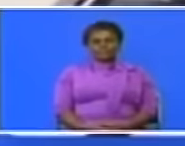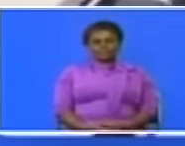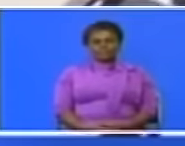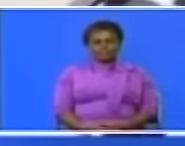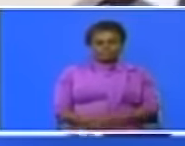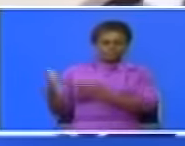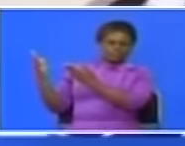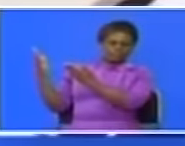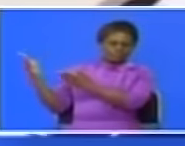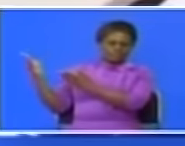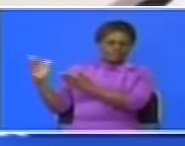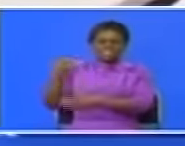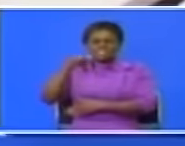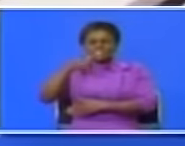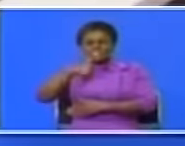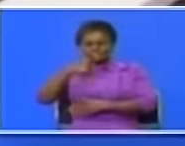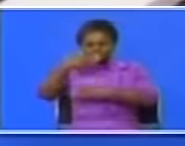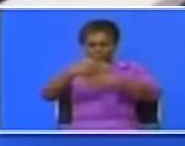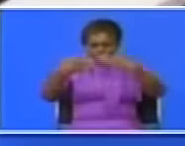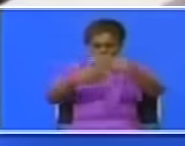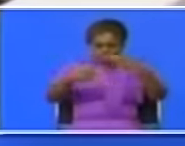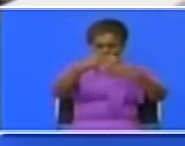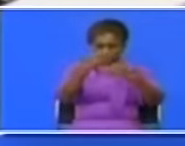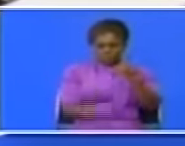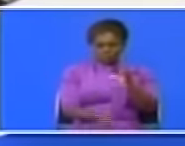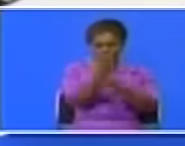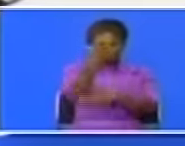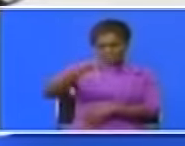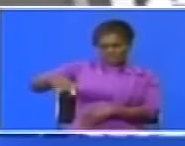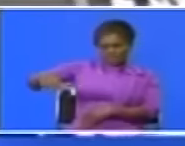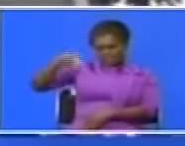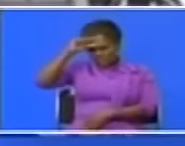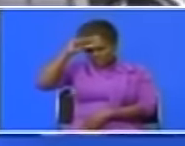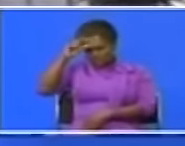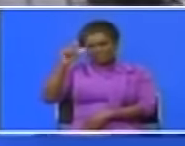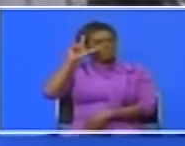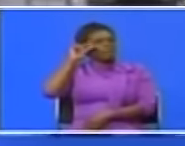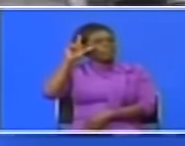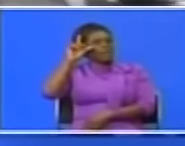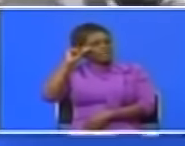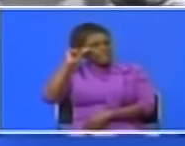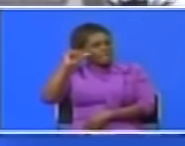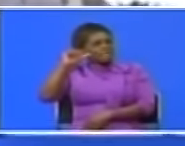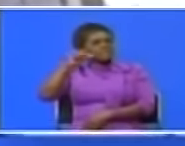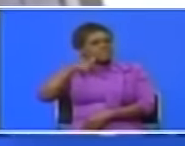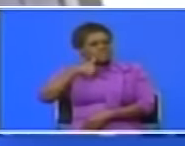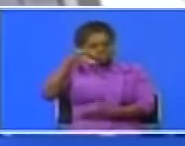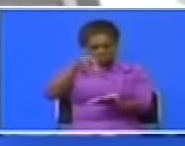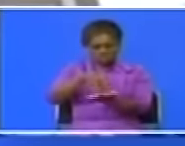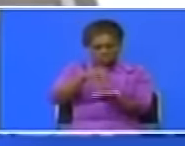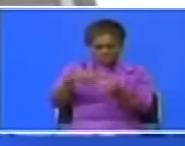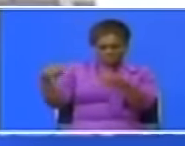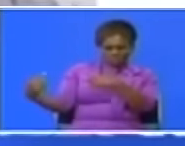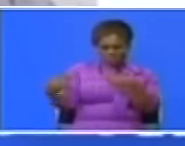This ambitious multi-billion housing project, set to be launched by the county government of Mombasa, is the nucleus of the latest storm,